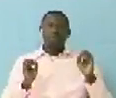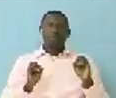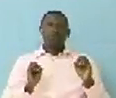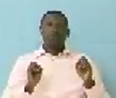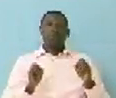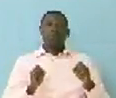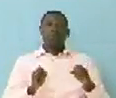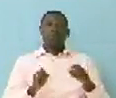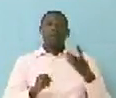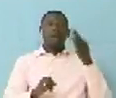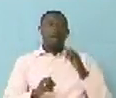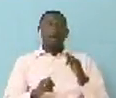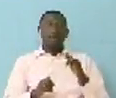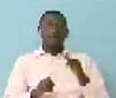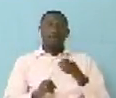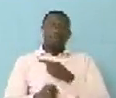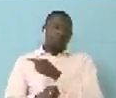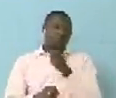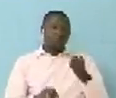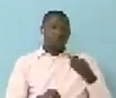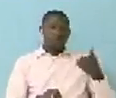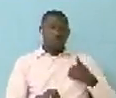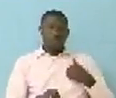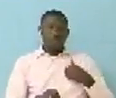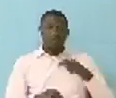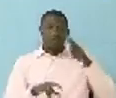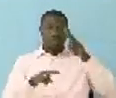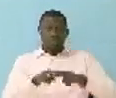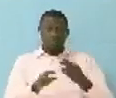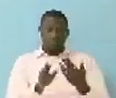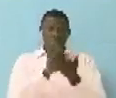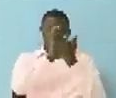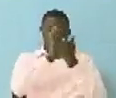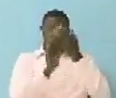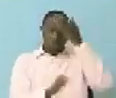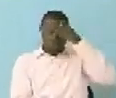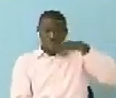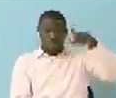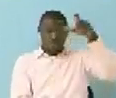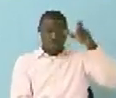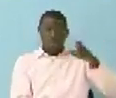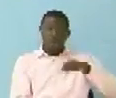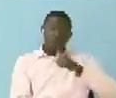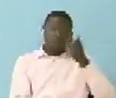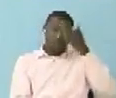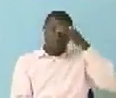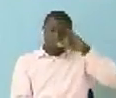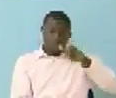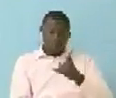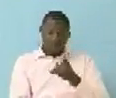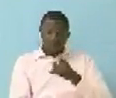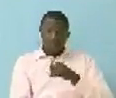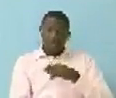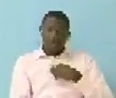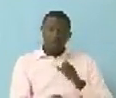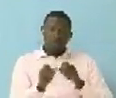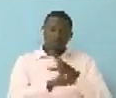If those people sat before the commission here and agreed that they were sent there by the president or they report to the